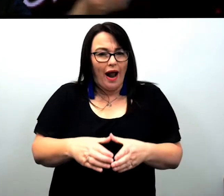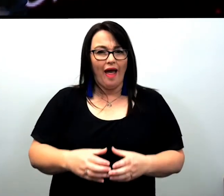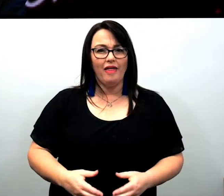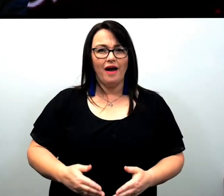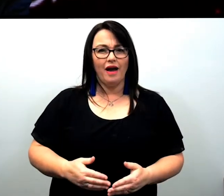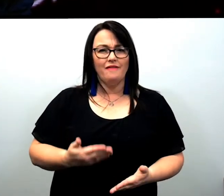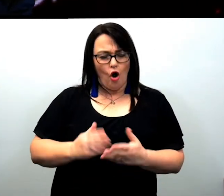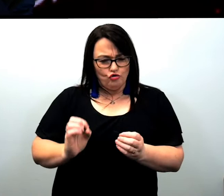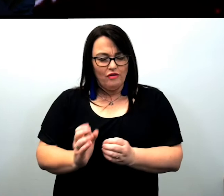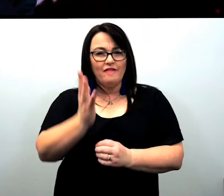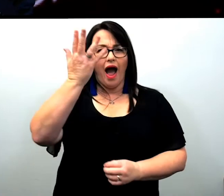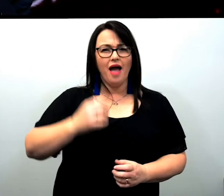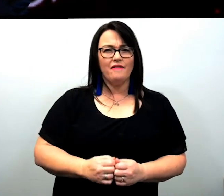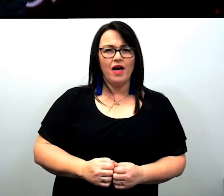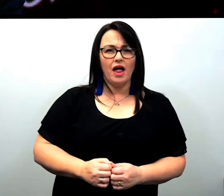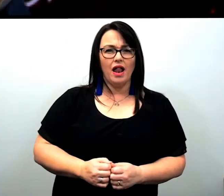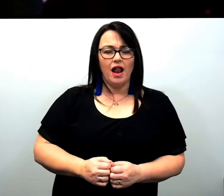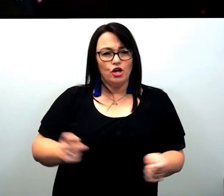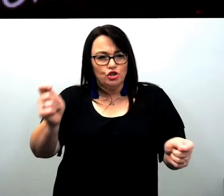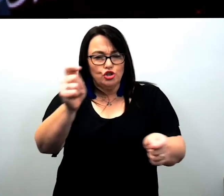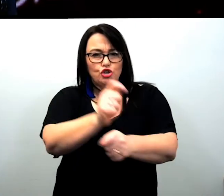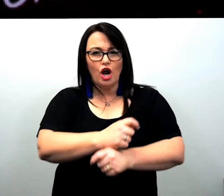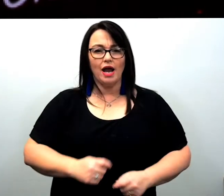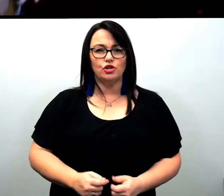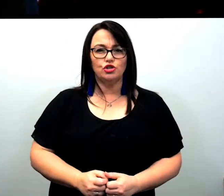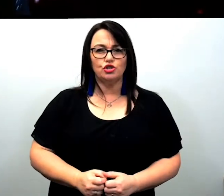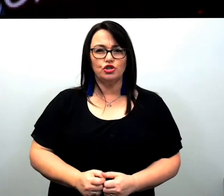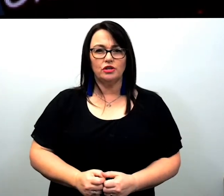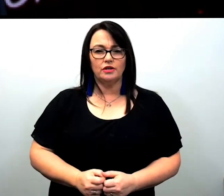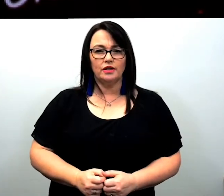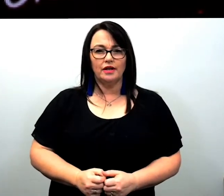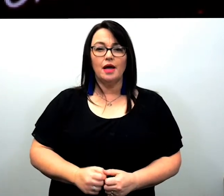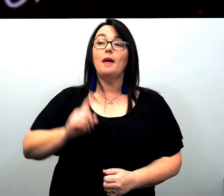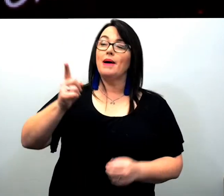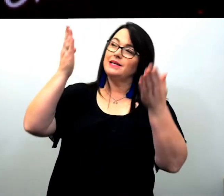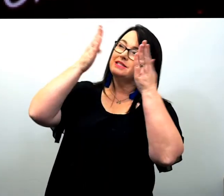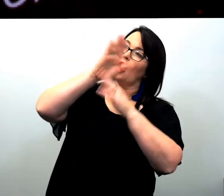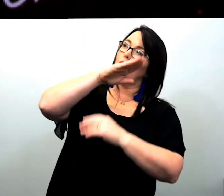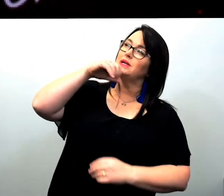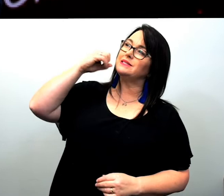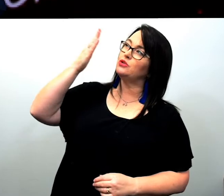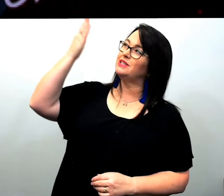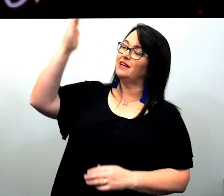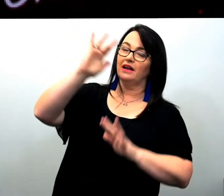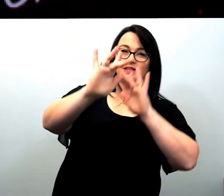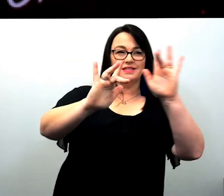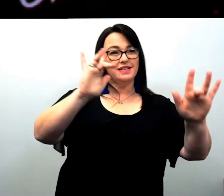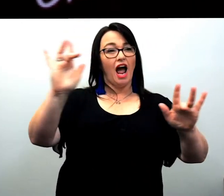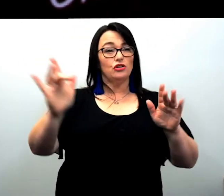and breakthrough and restoration and transformation. But it's the Holy Spirit that comes upon ordinary people and makes